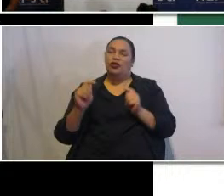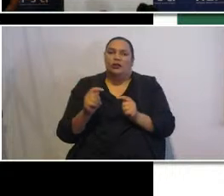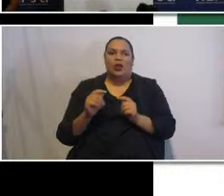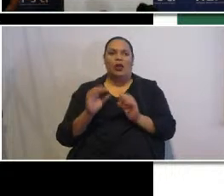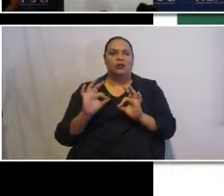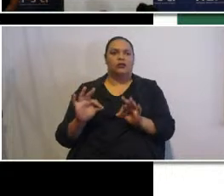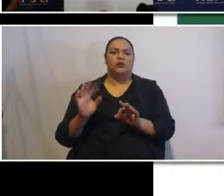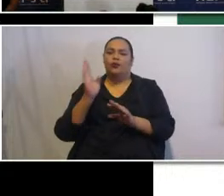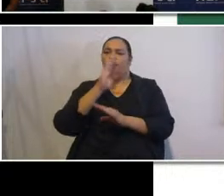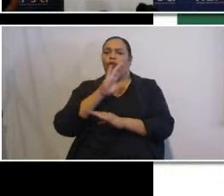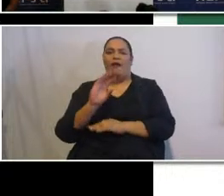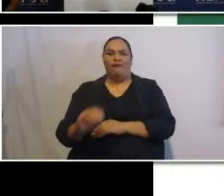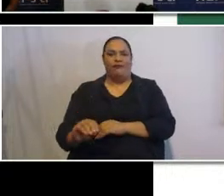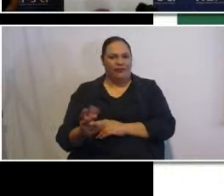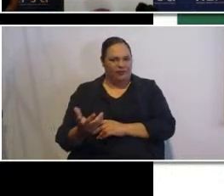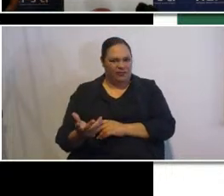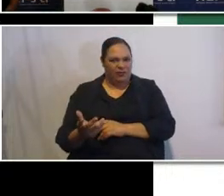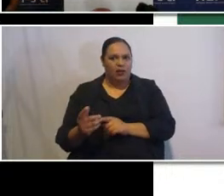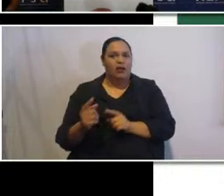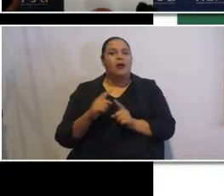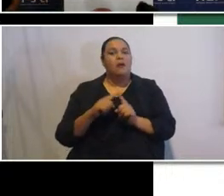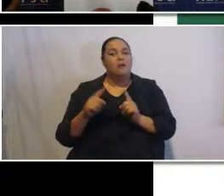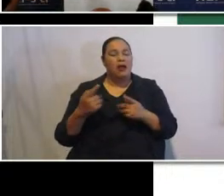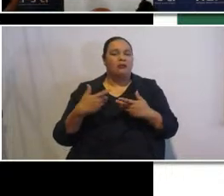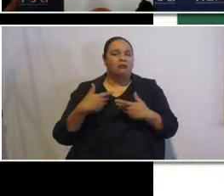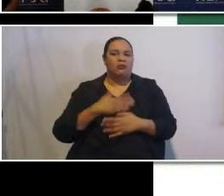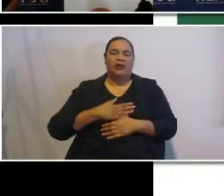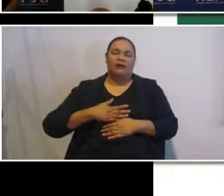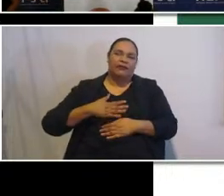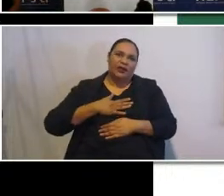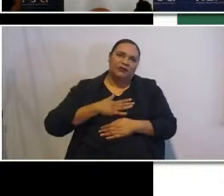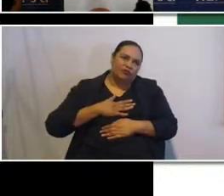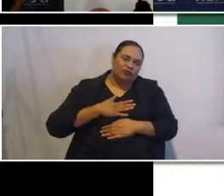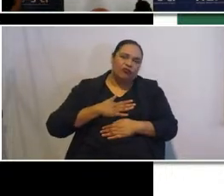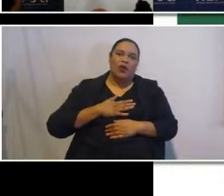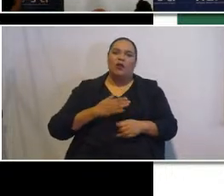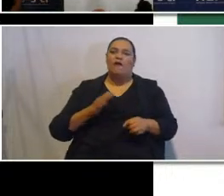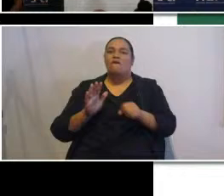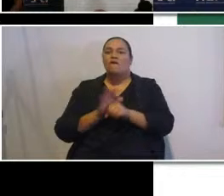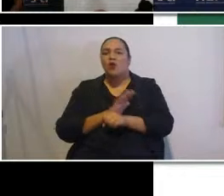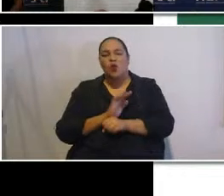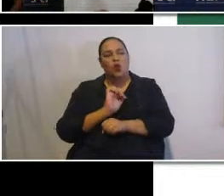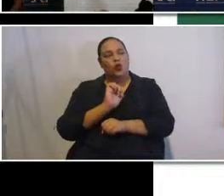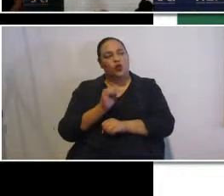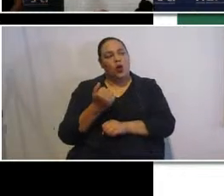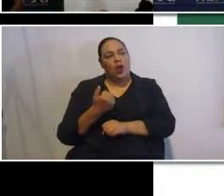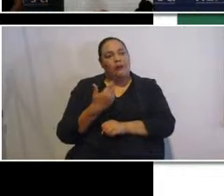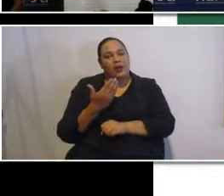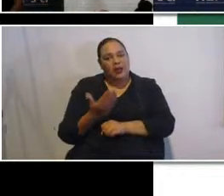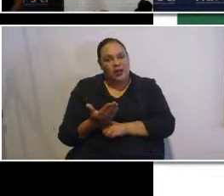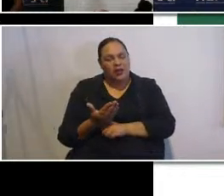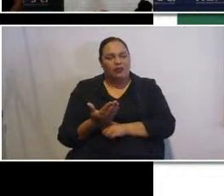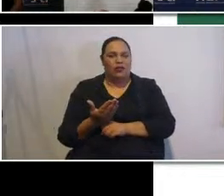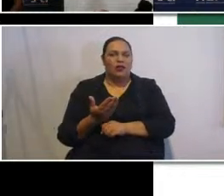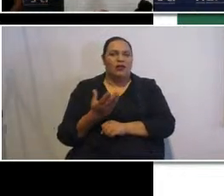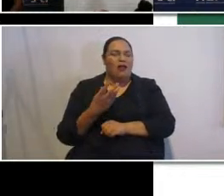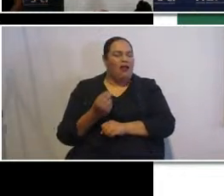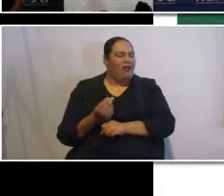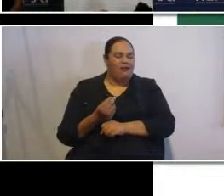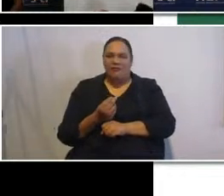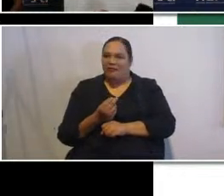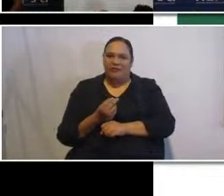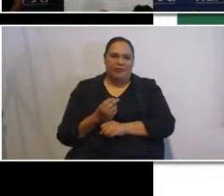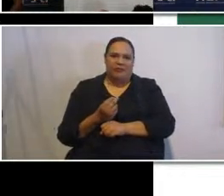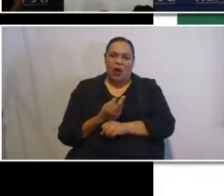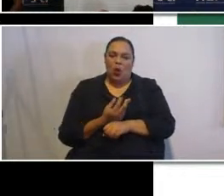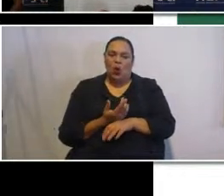exist. So for me, the entire application still premises itself on